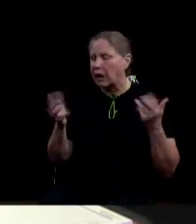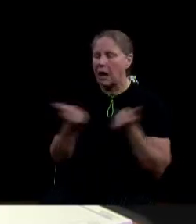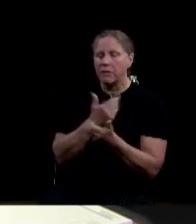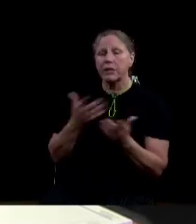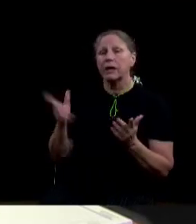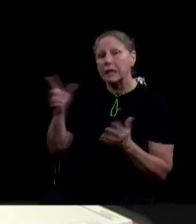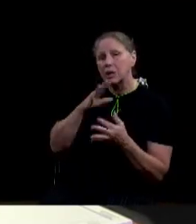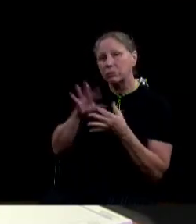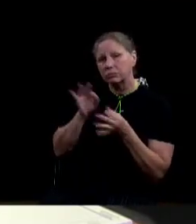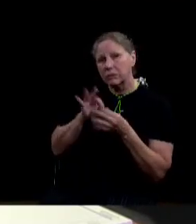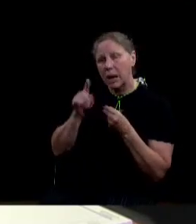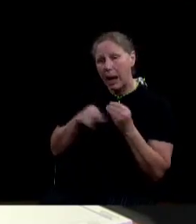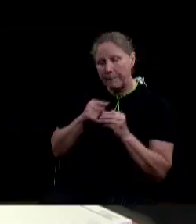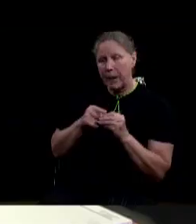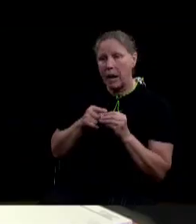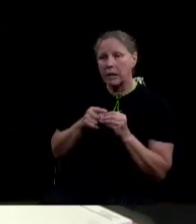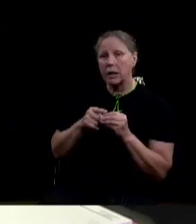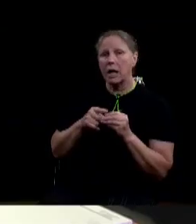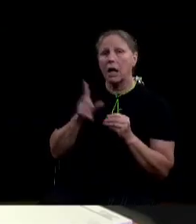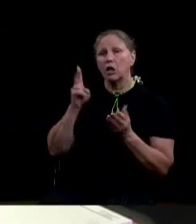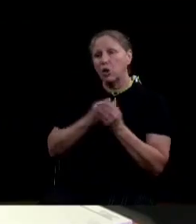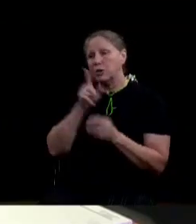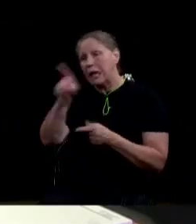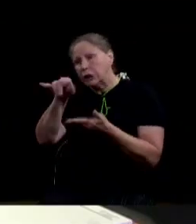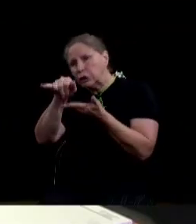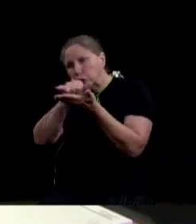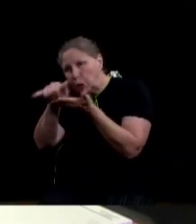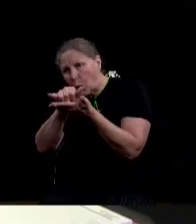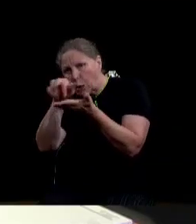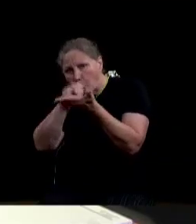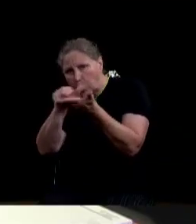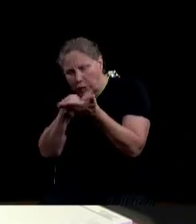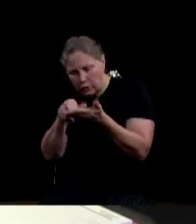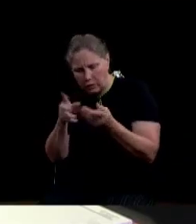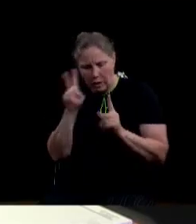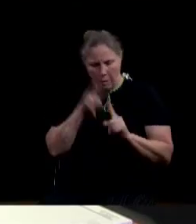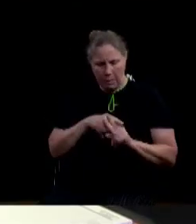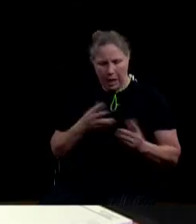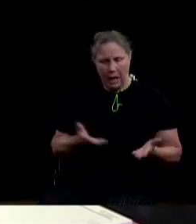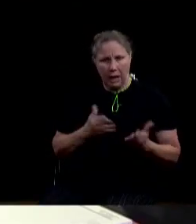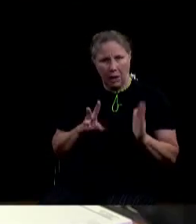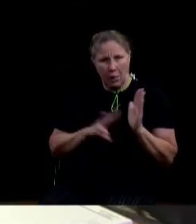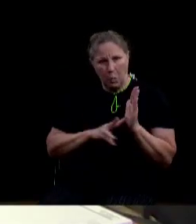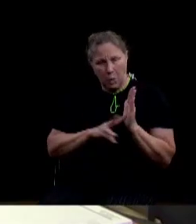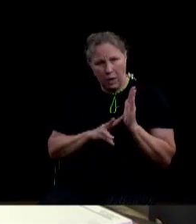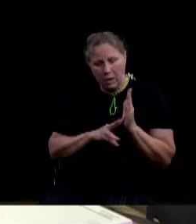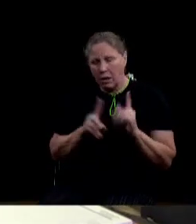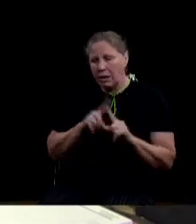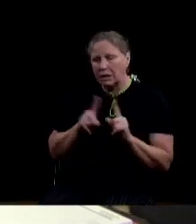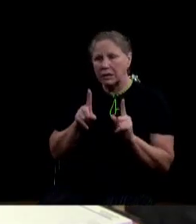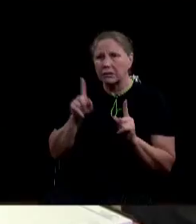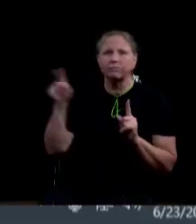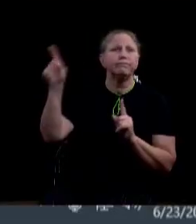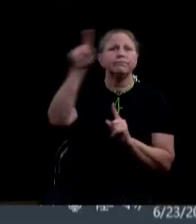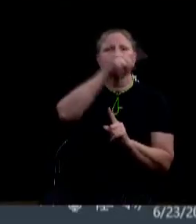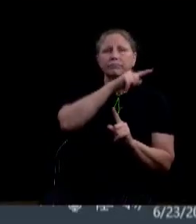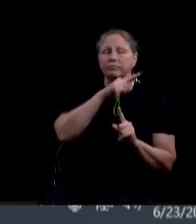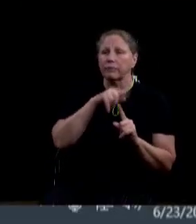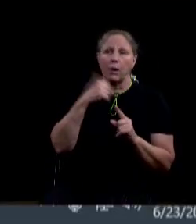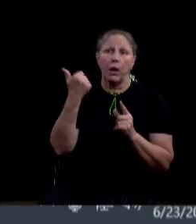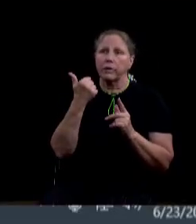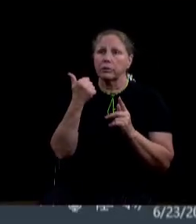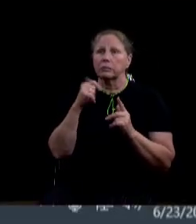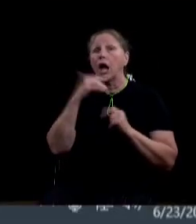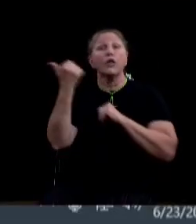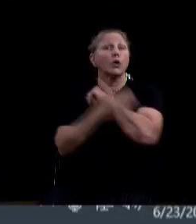are done in different parts of the country, or even in different countries, and whether or not that data